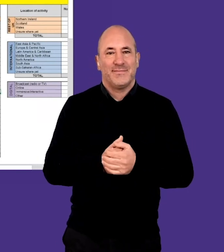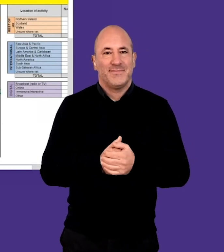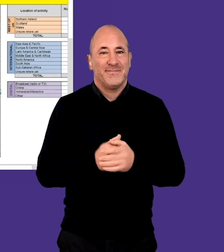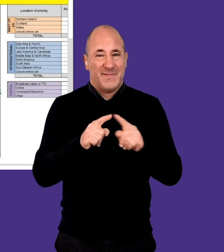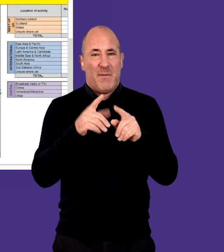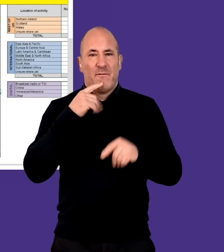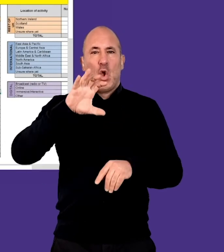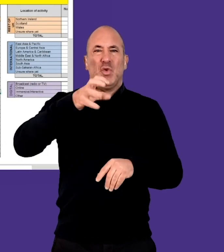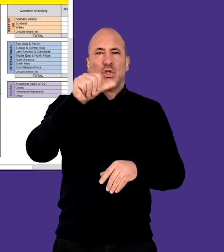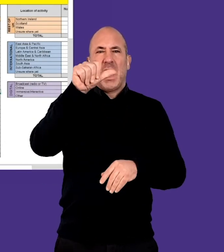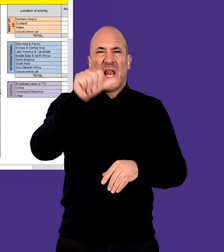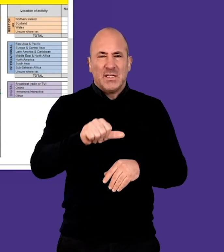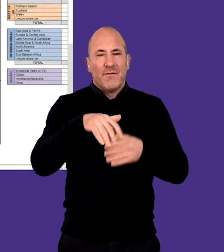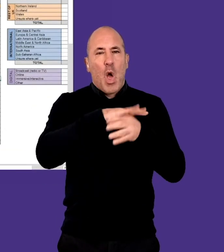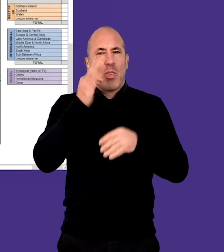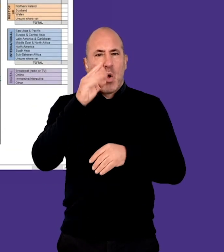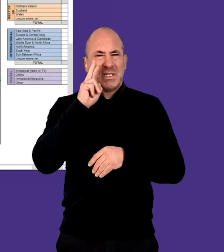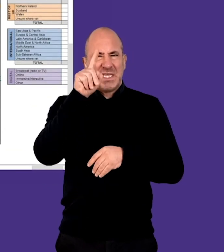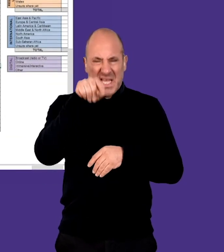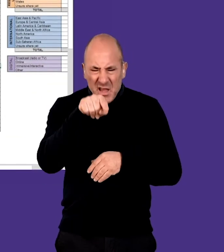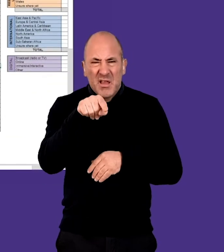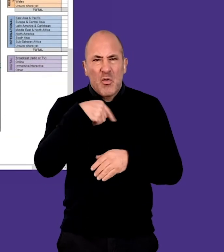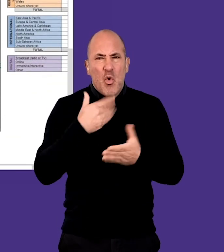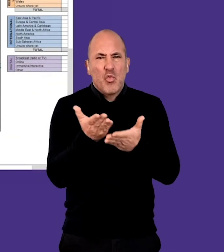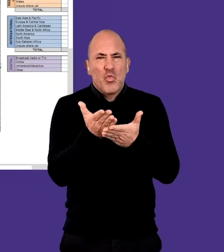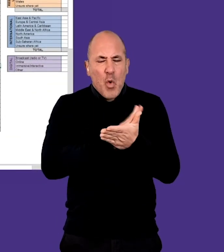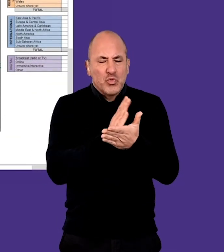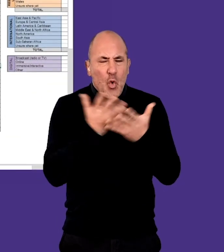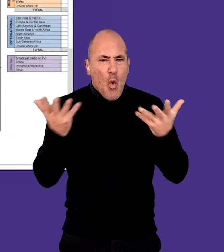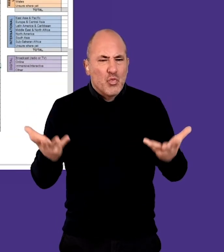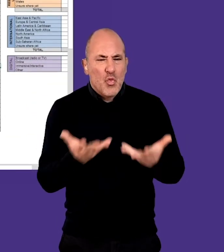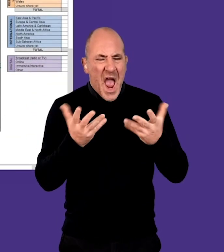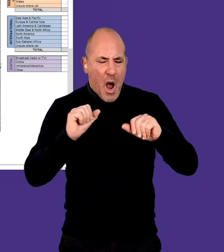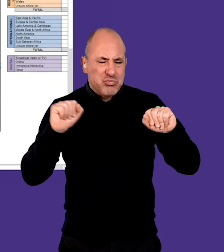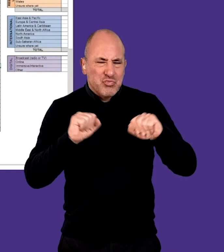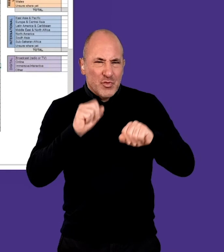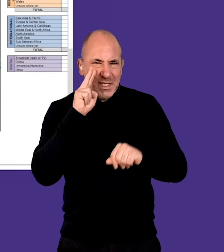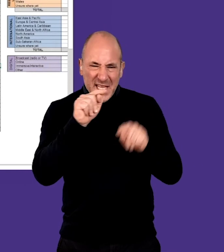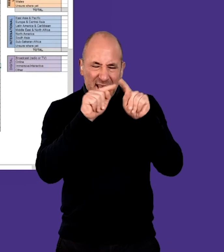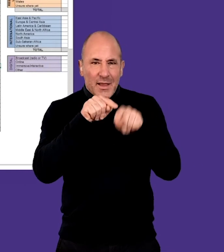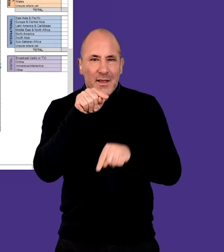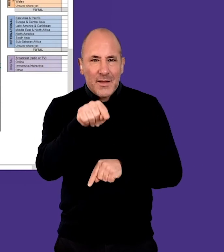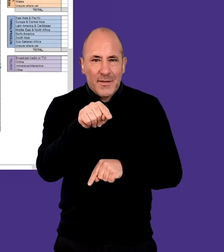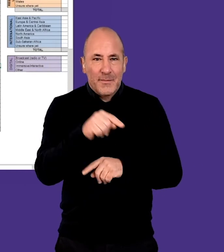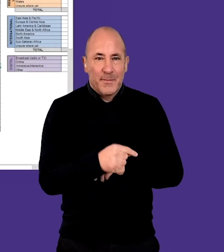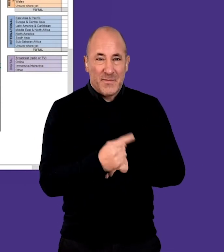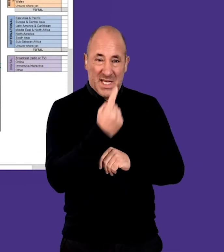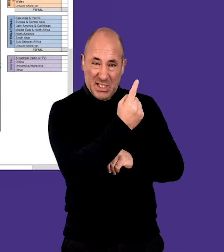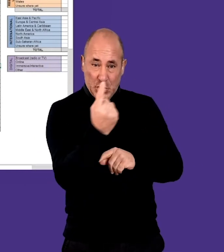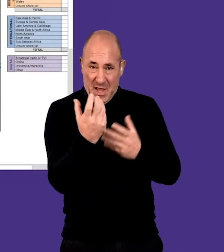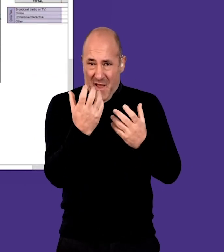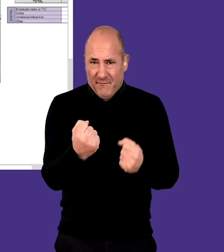website. You'll also see that under the regional list of local authorities, There's an unsure where